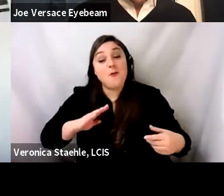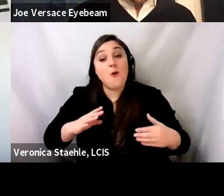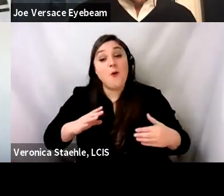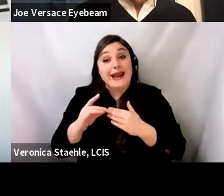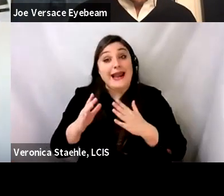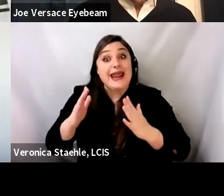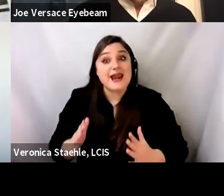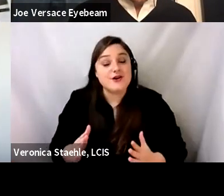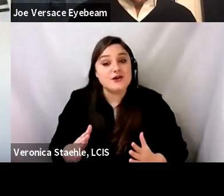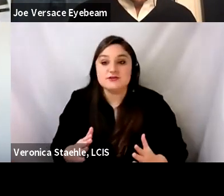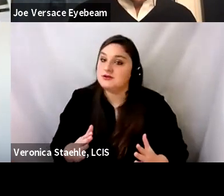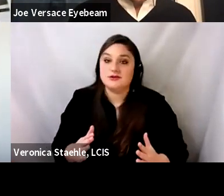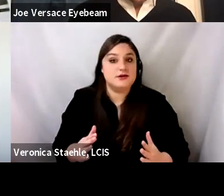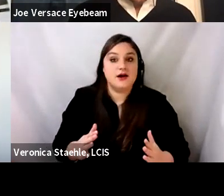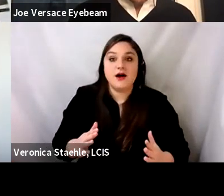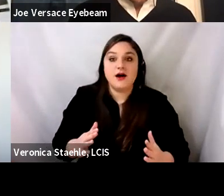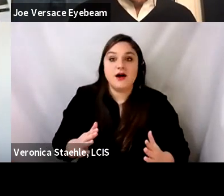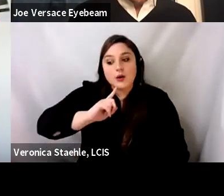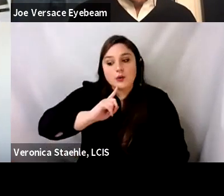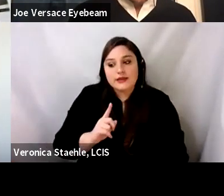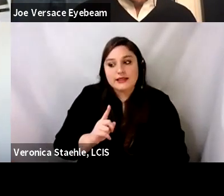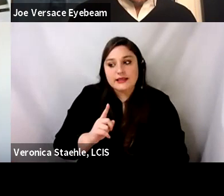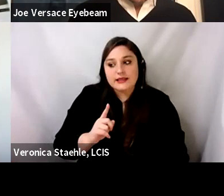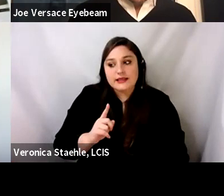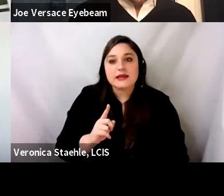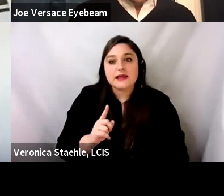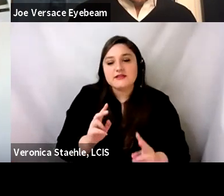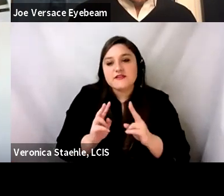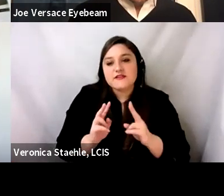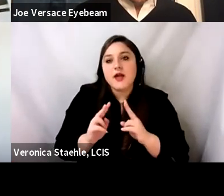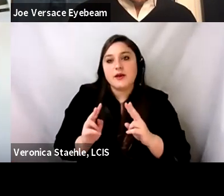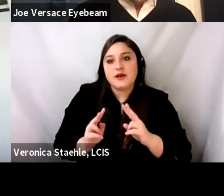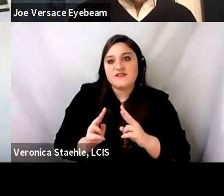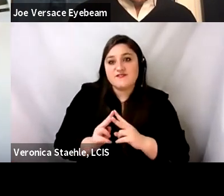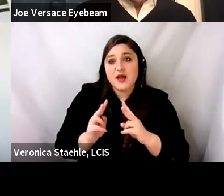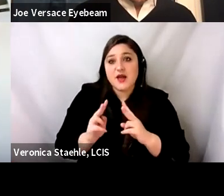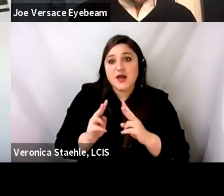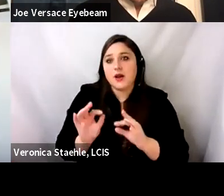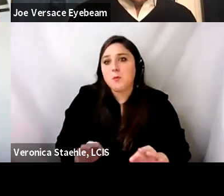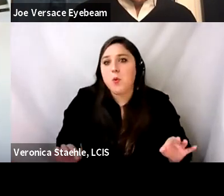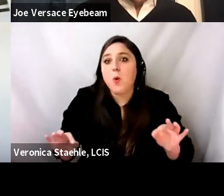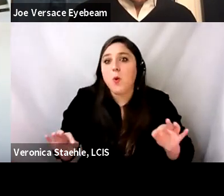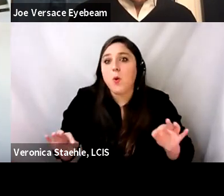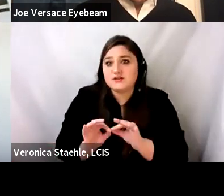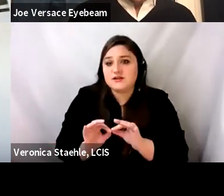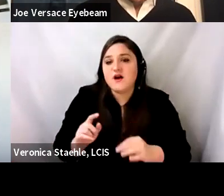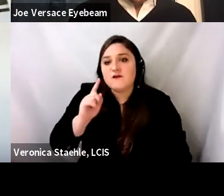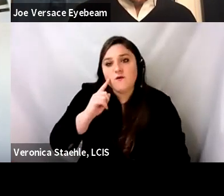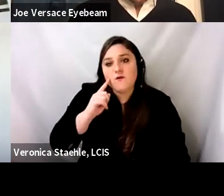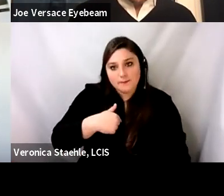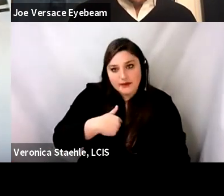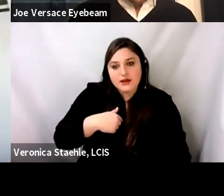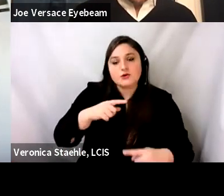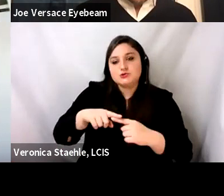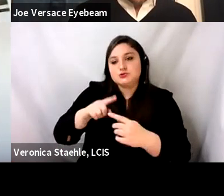think it was said in a different way before, but I think it's critical to, for me, to check in with Frances and just